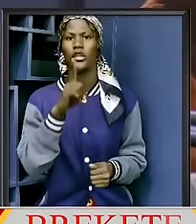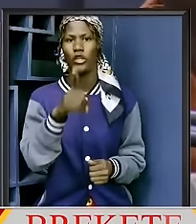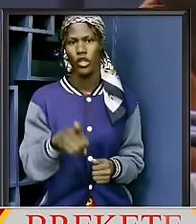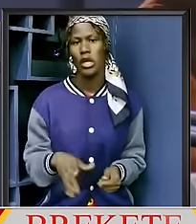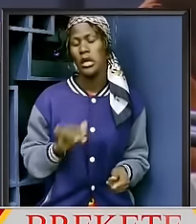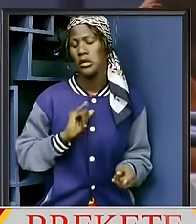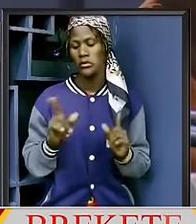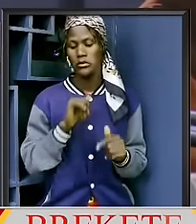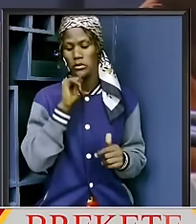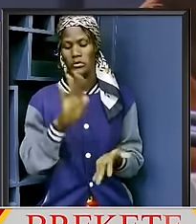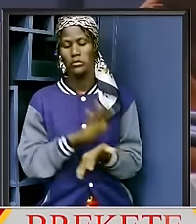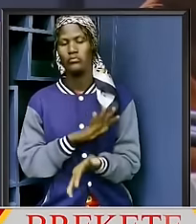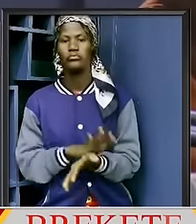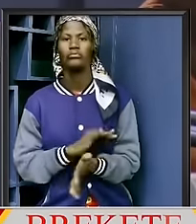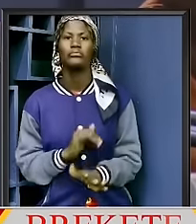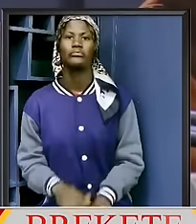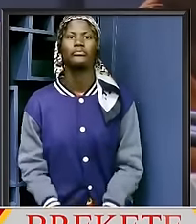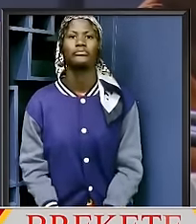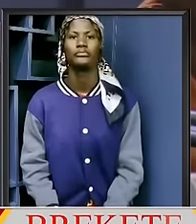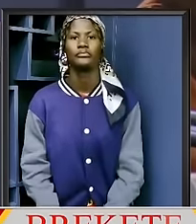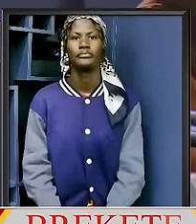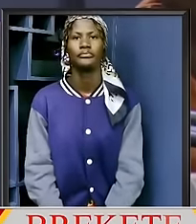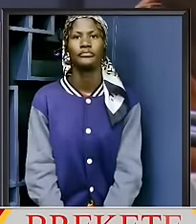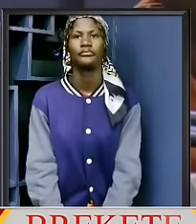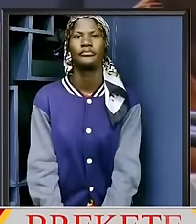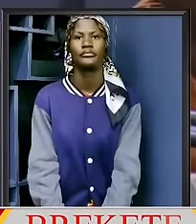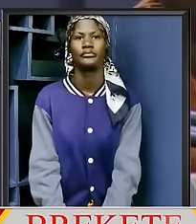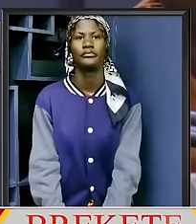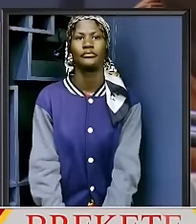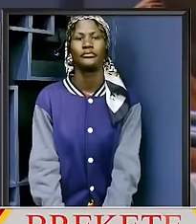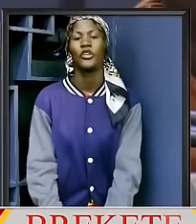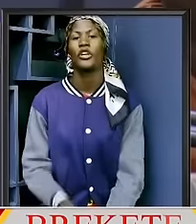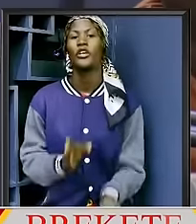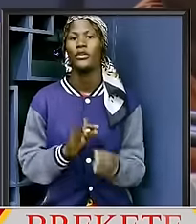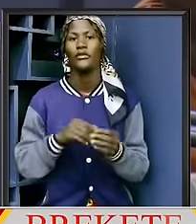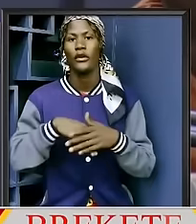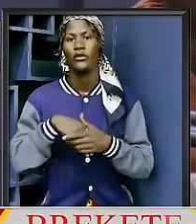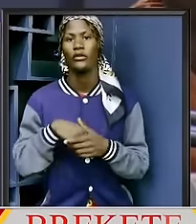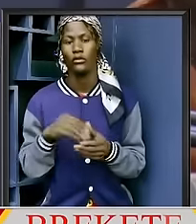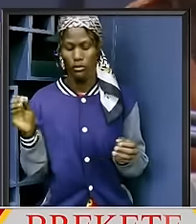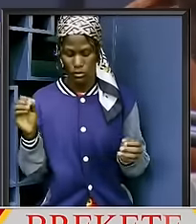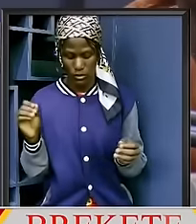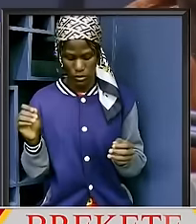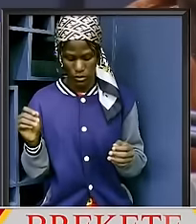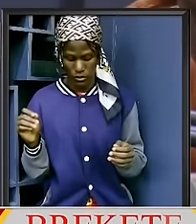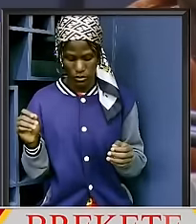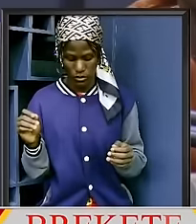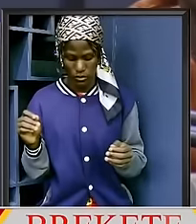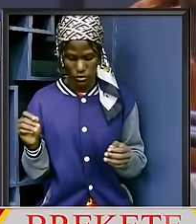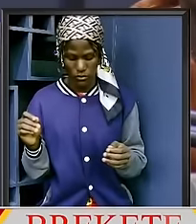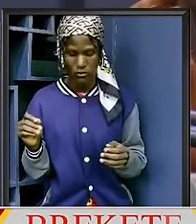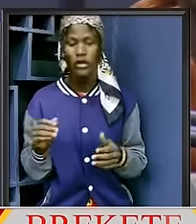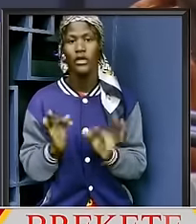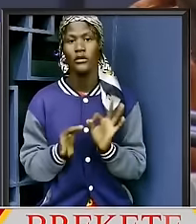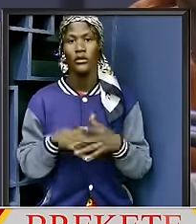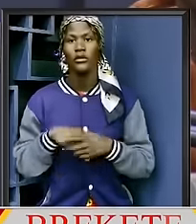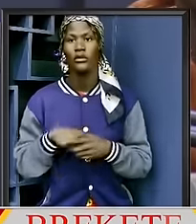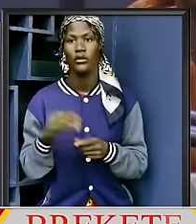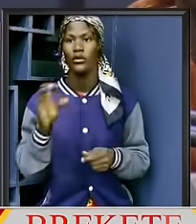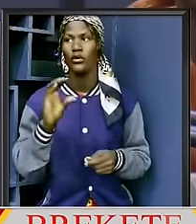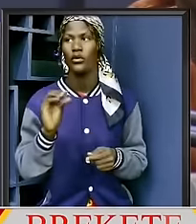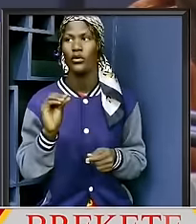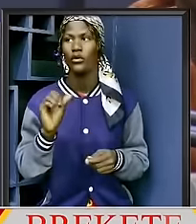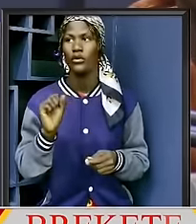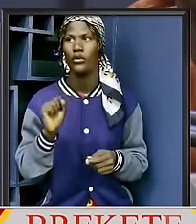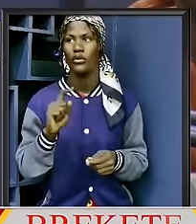did not receive any sack letter. So, and now, if I go out, me, I was not aware of this. So if I go out,